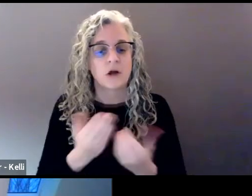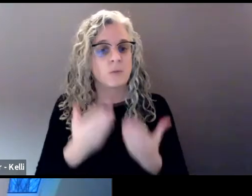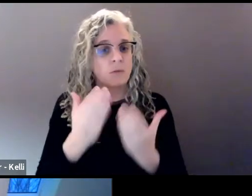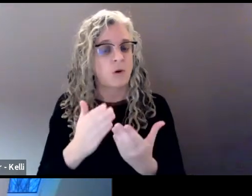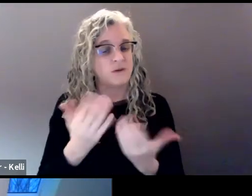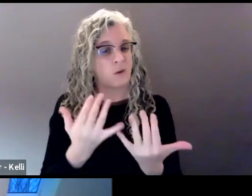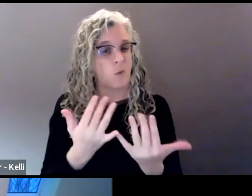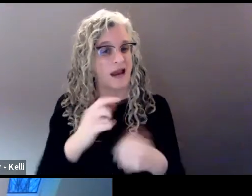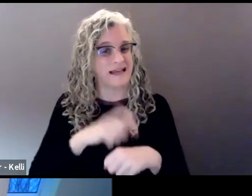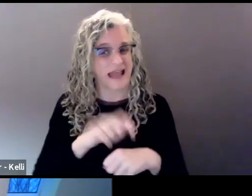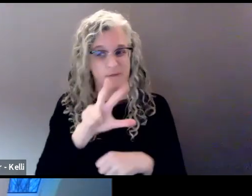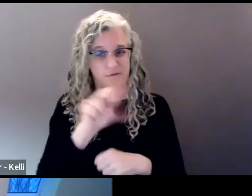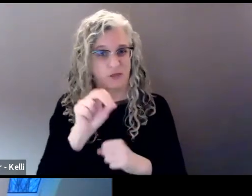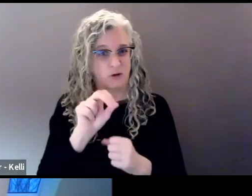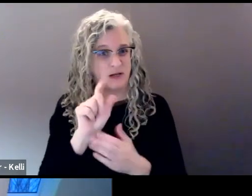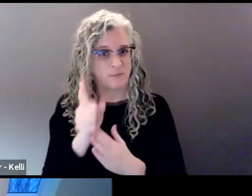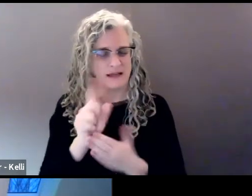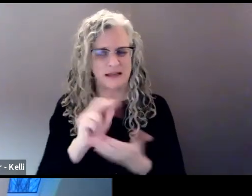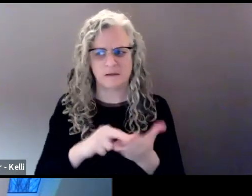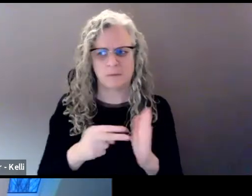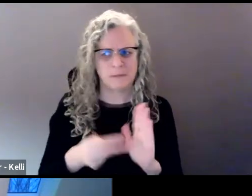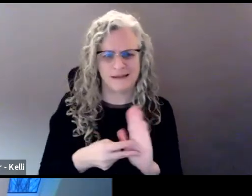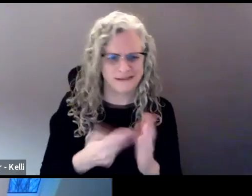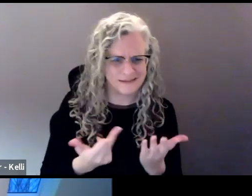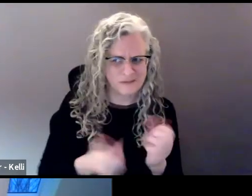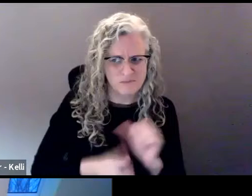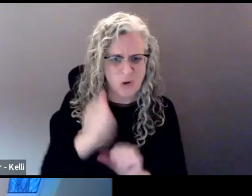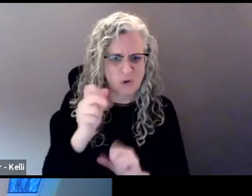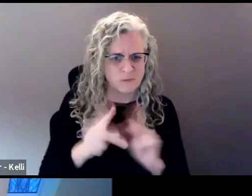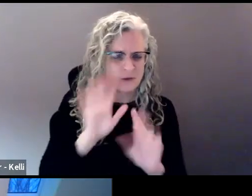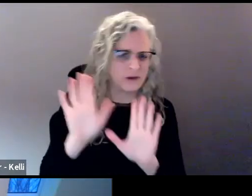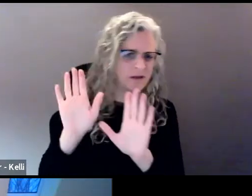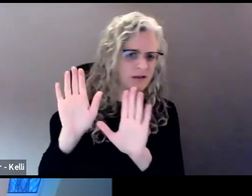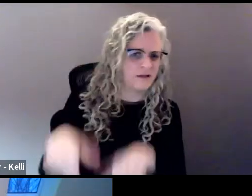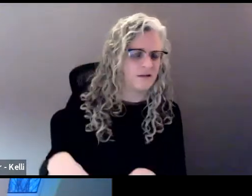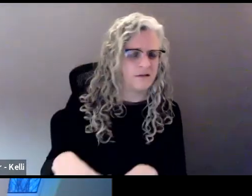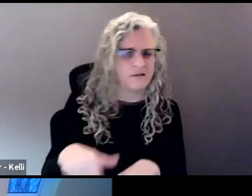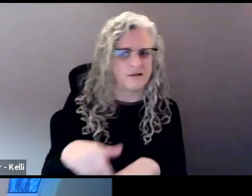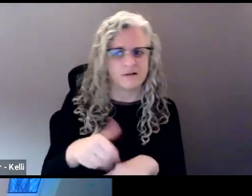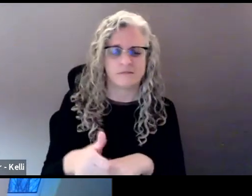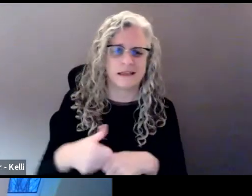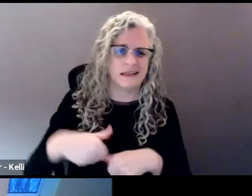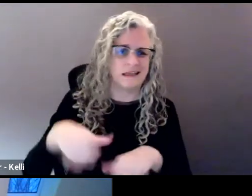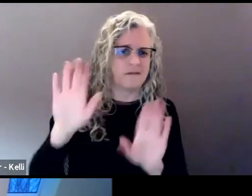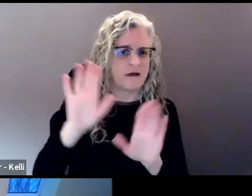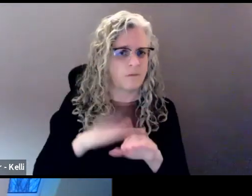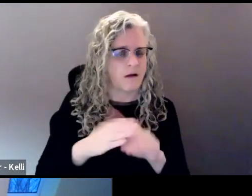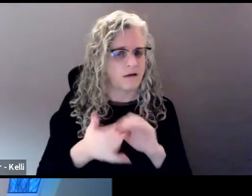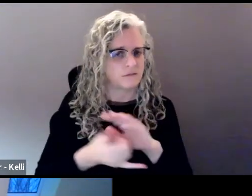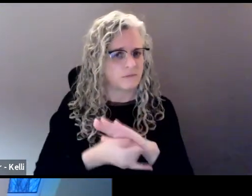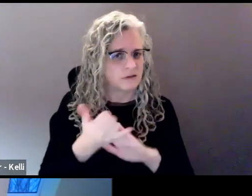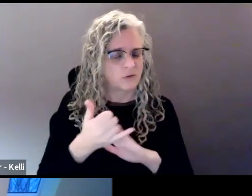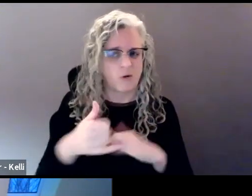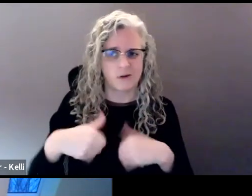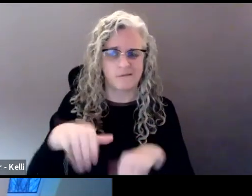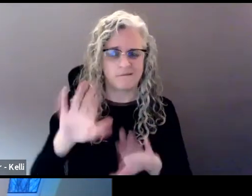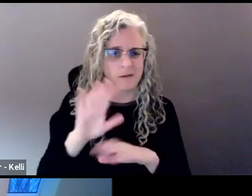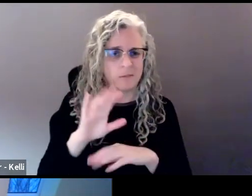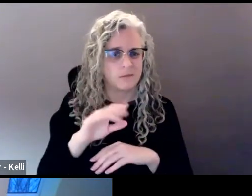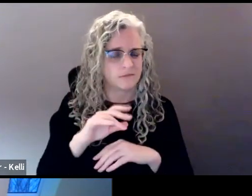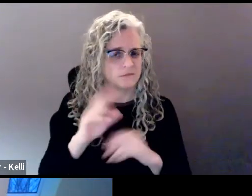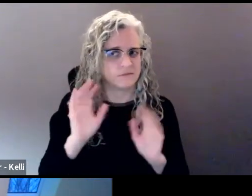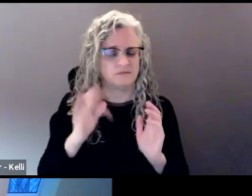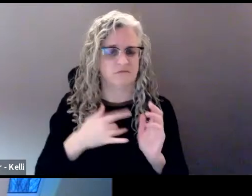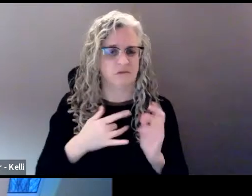would discourage all but the most dedicated rail users who have no other